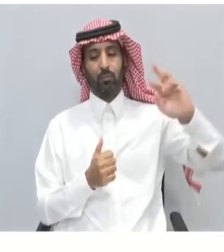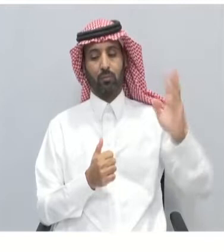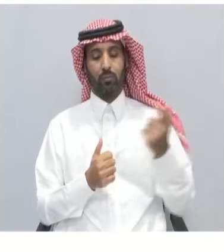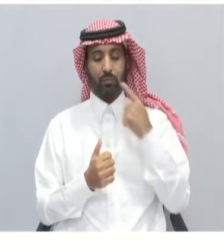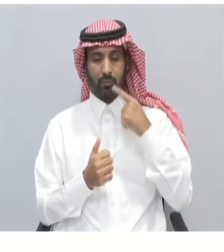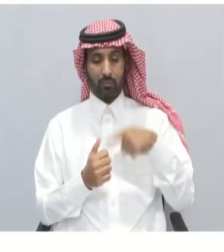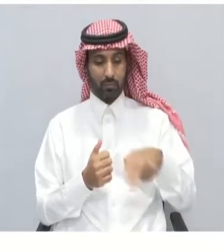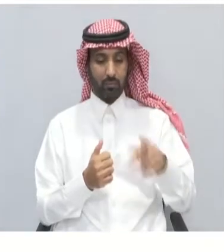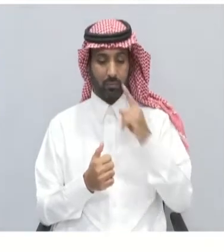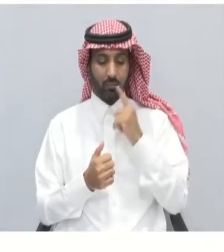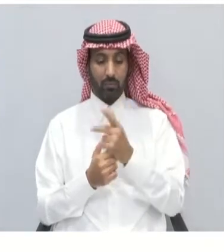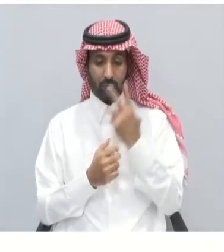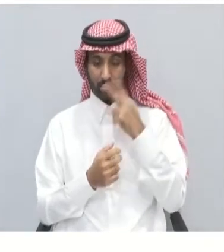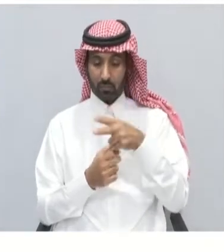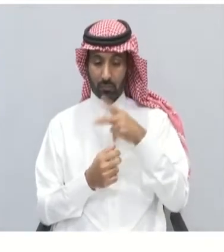When you